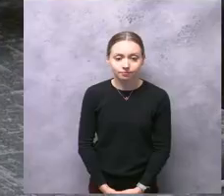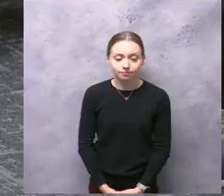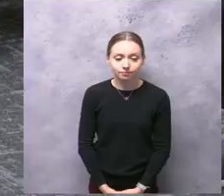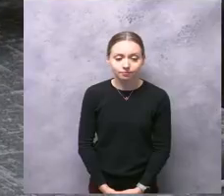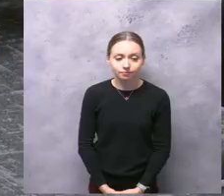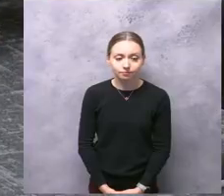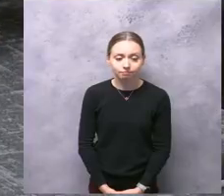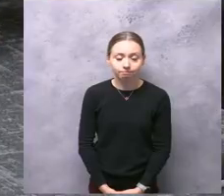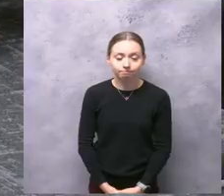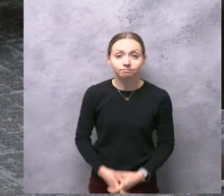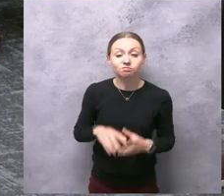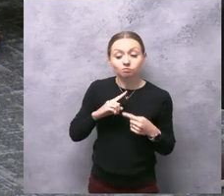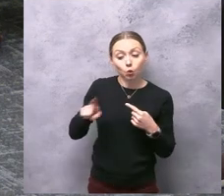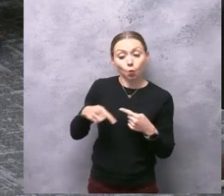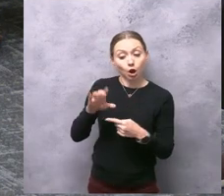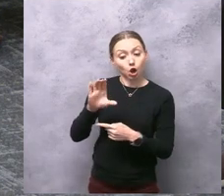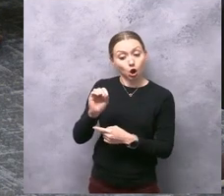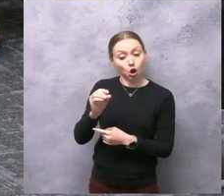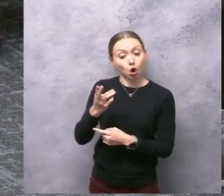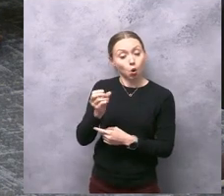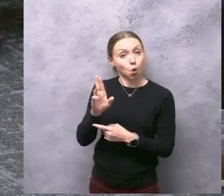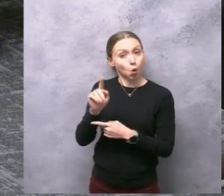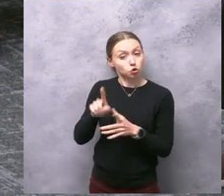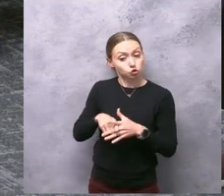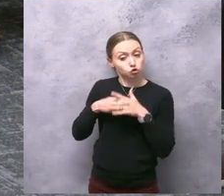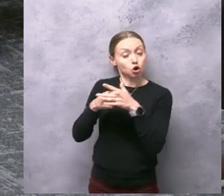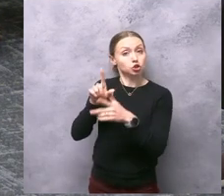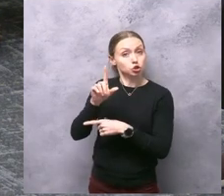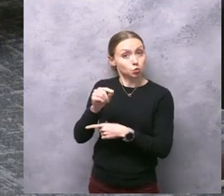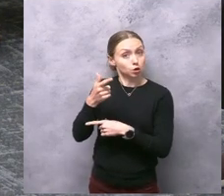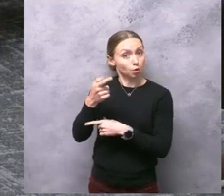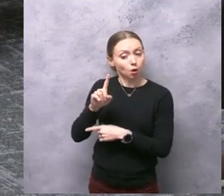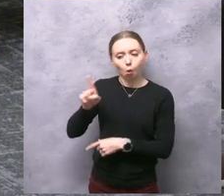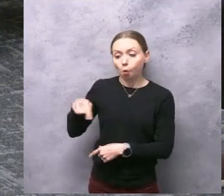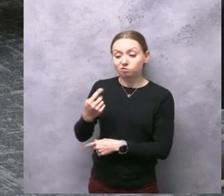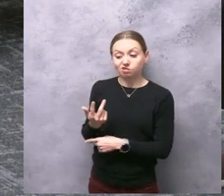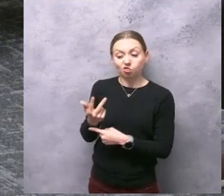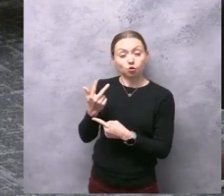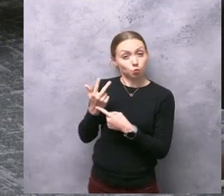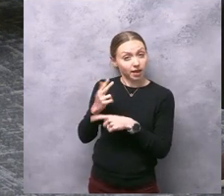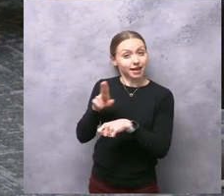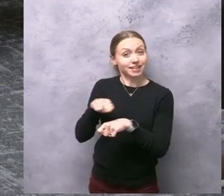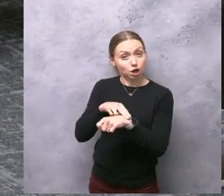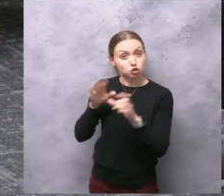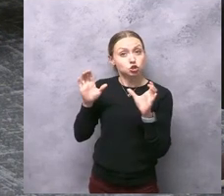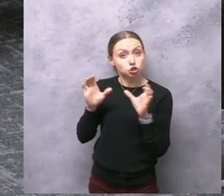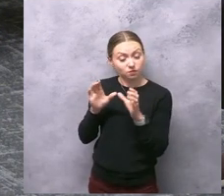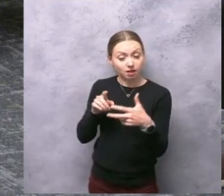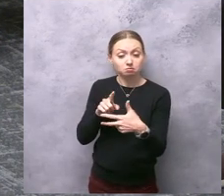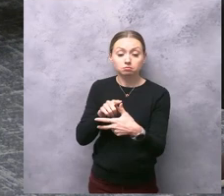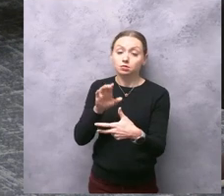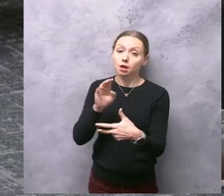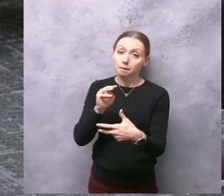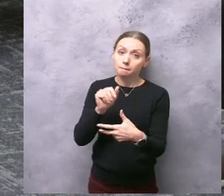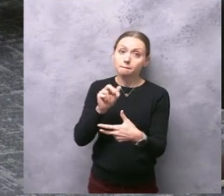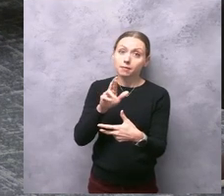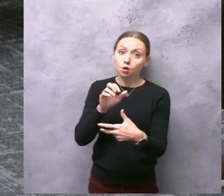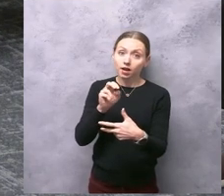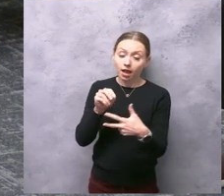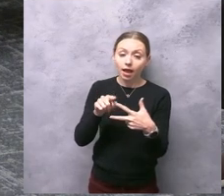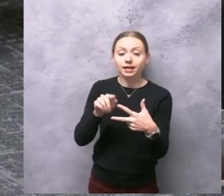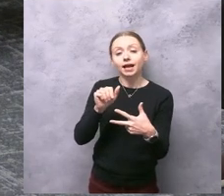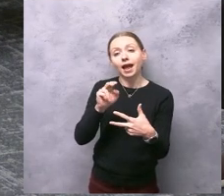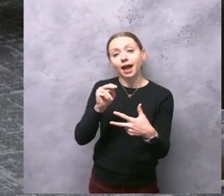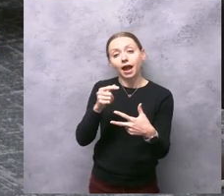At the start of our cohort in 2021, there were only three National Certified teachers. That's Marianne Dersh, Perla Vega, and Angela